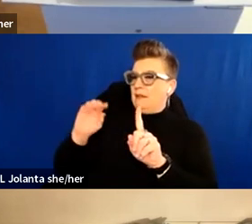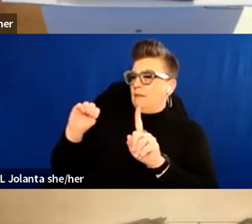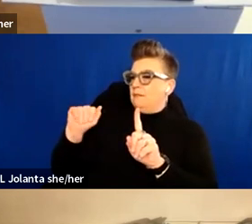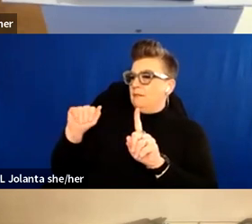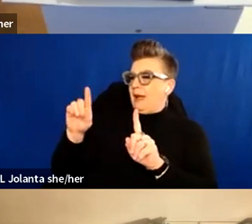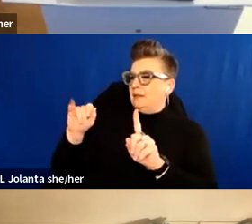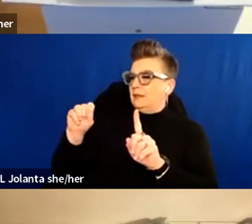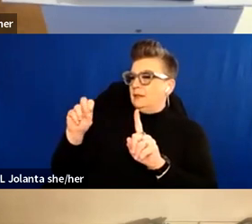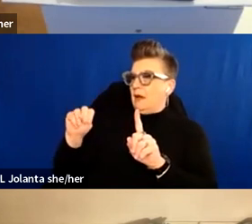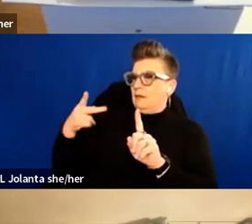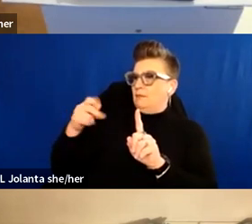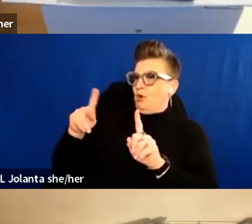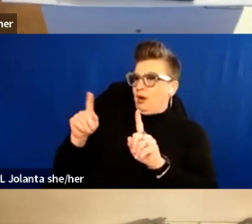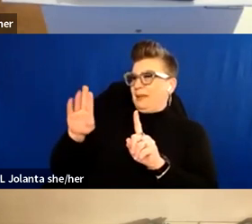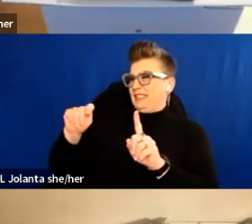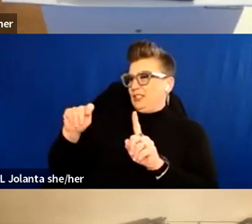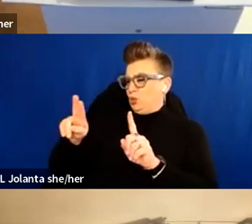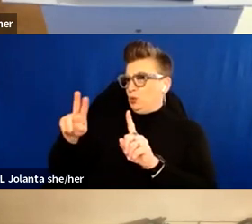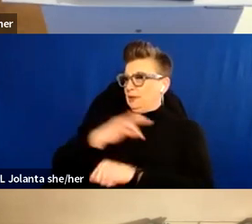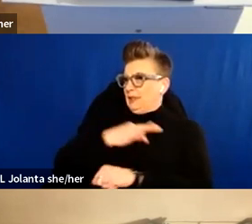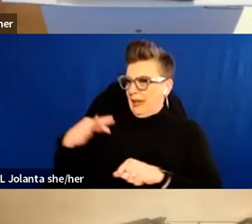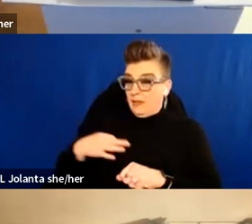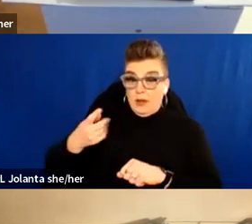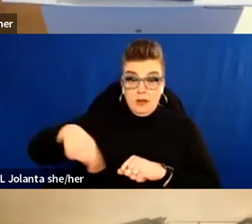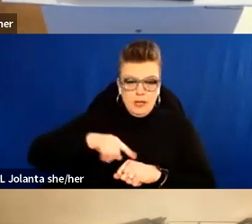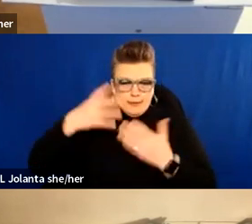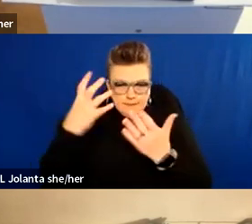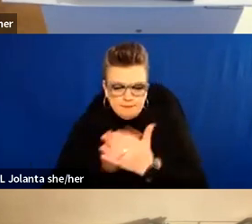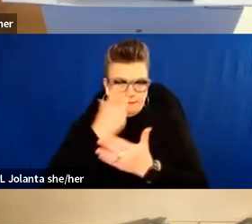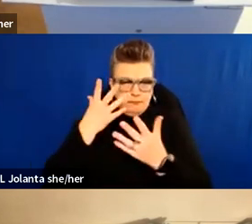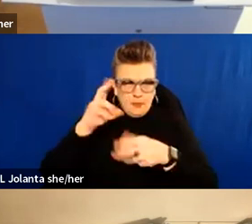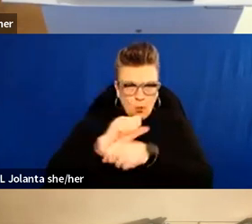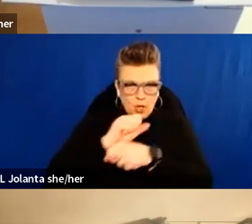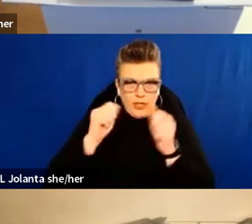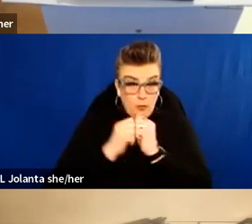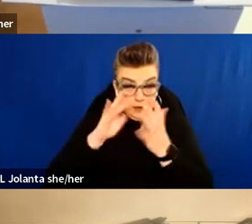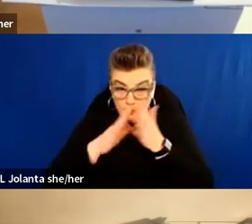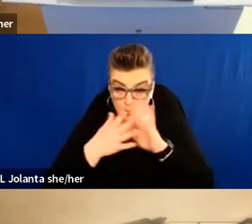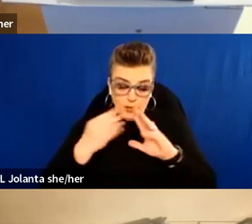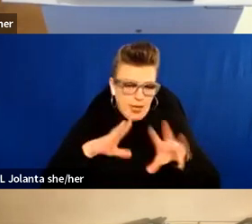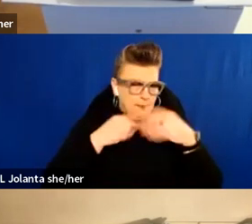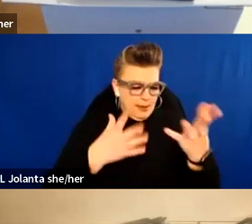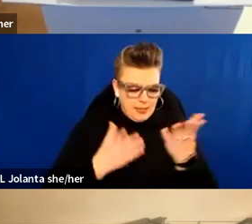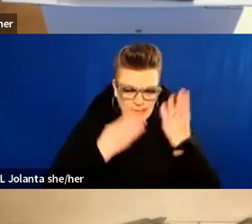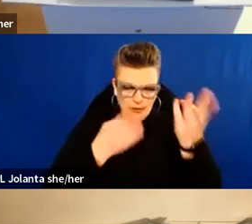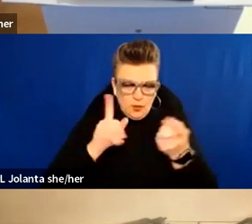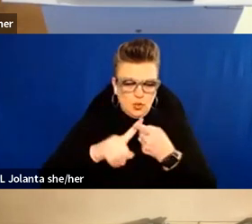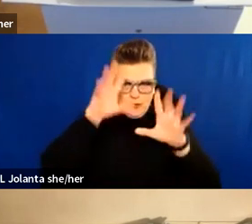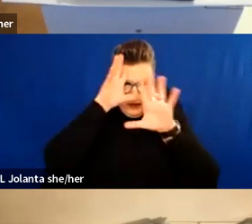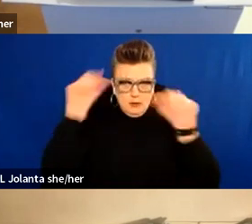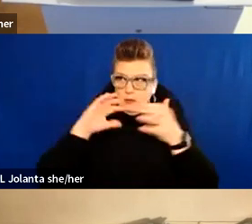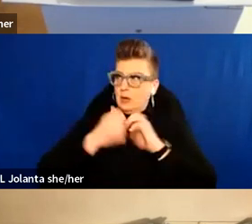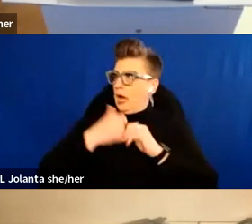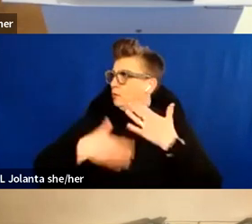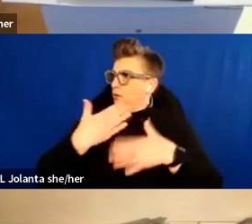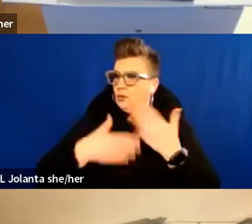staff this team will be reviewing data meeting with members of the mp community and finally making recommendations to the superintendent but how to move our school forward i'd like to